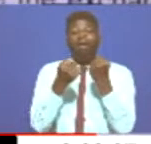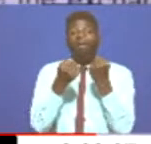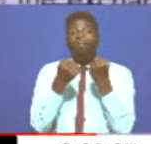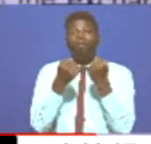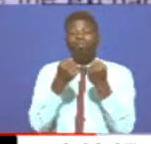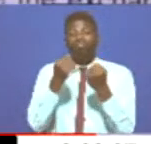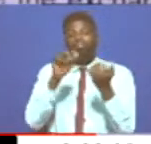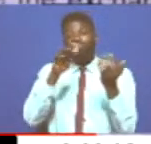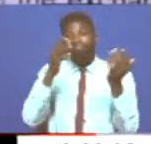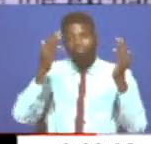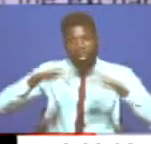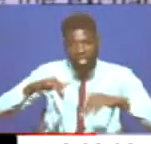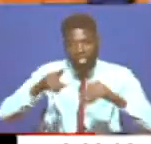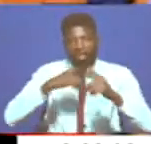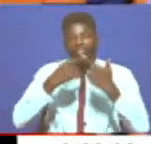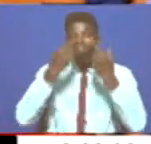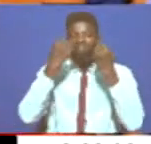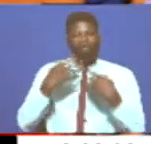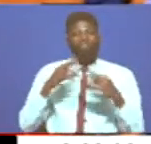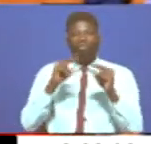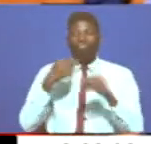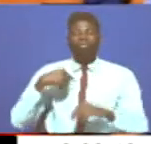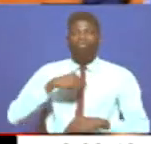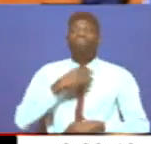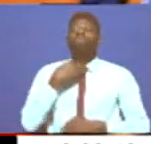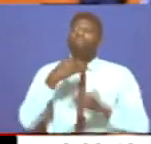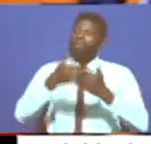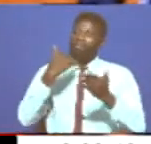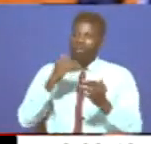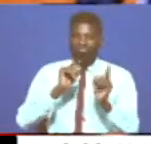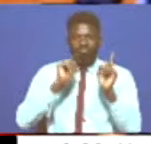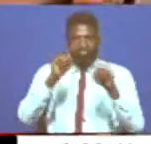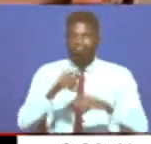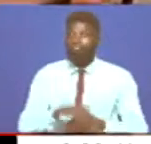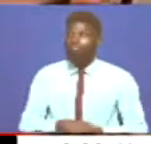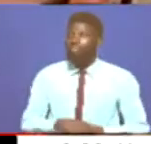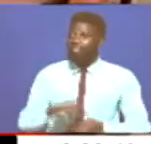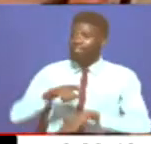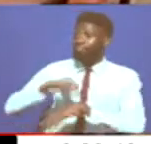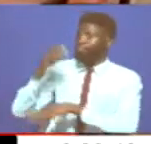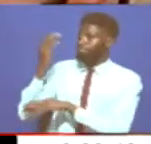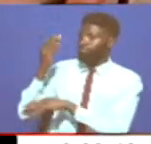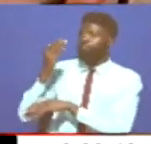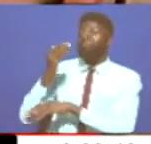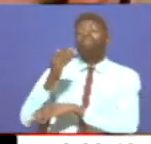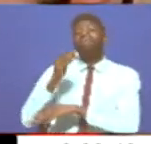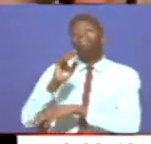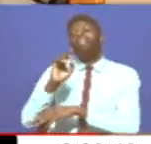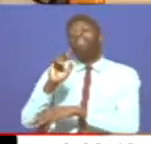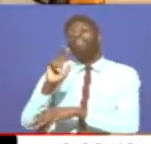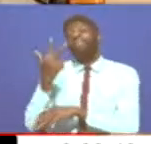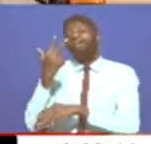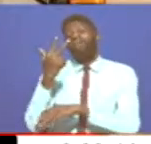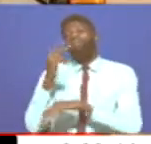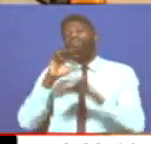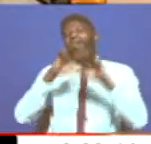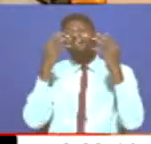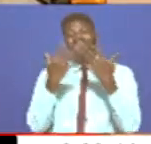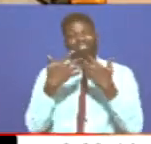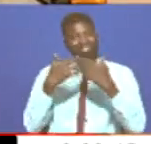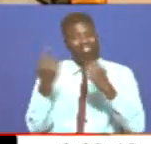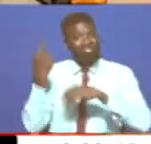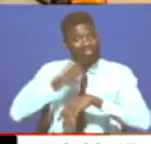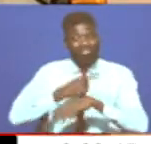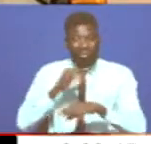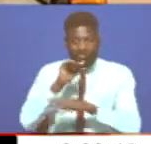time what we're trying to do is go before. Speakers at the 3rd World Engineers Day called for the training of engineers.